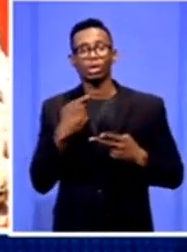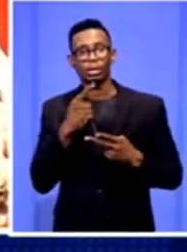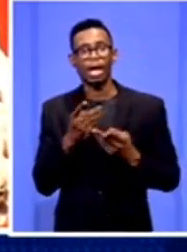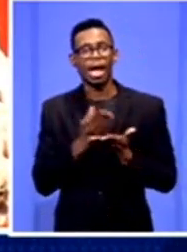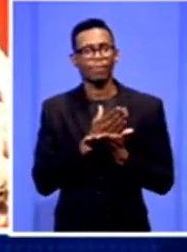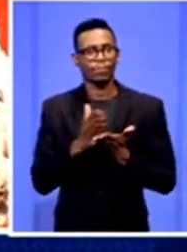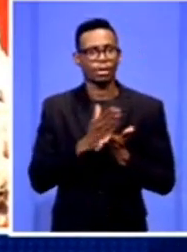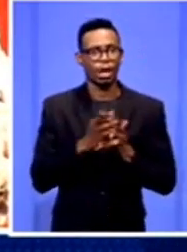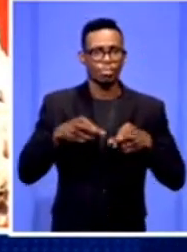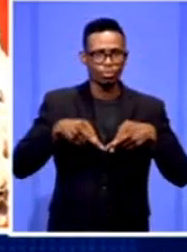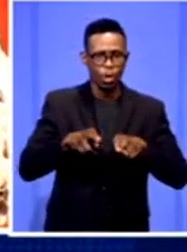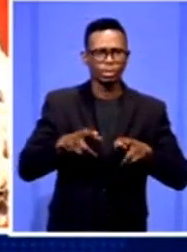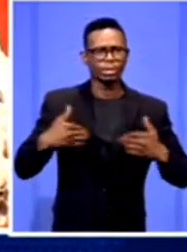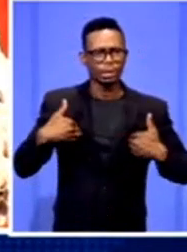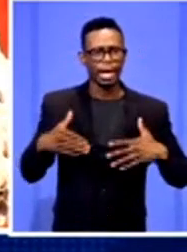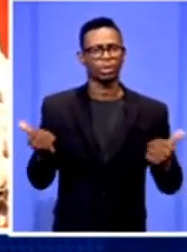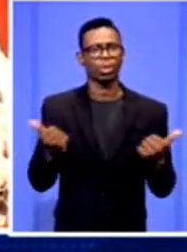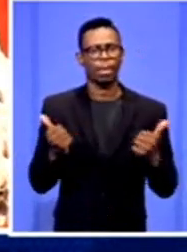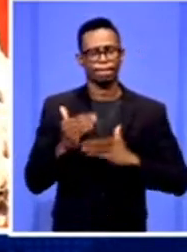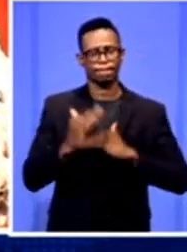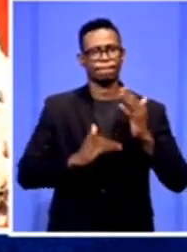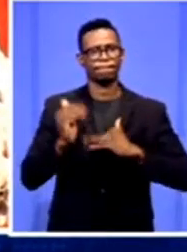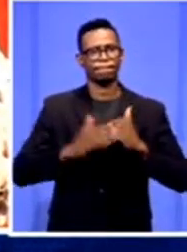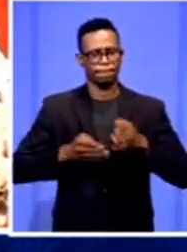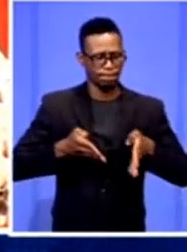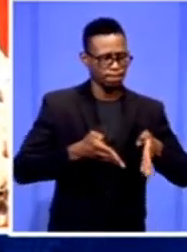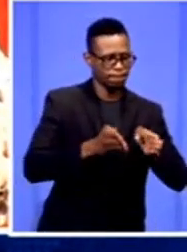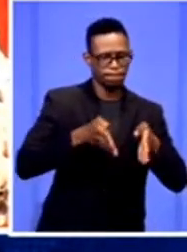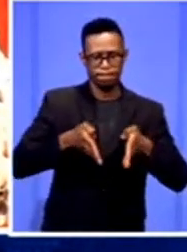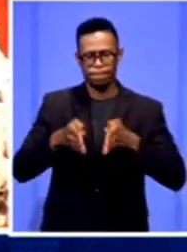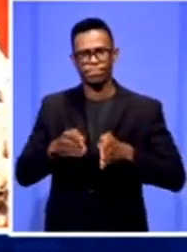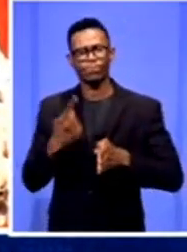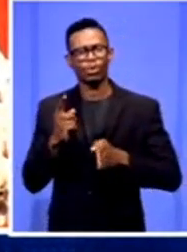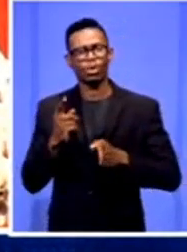as part of that overall national infrastructure road project.